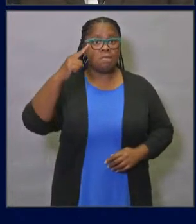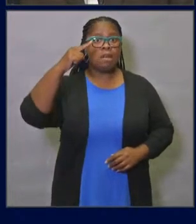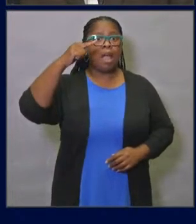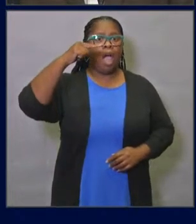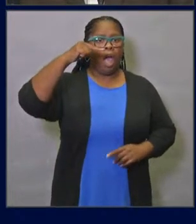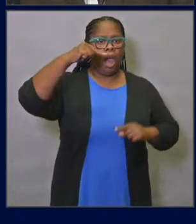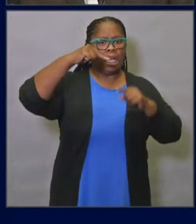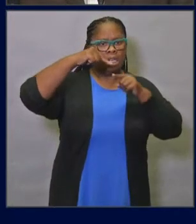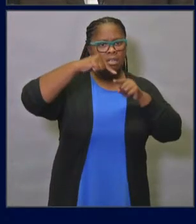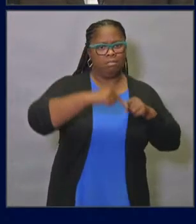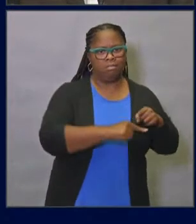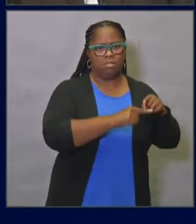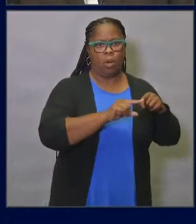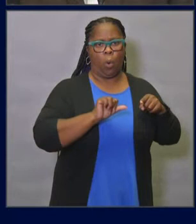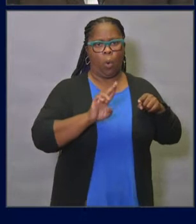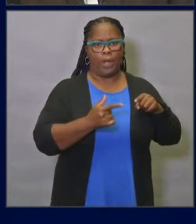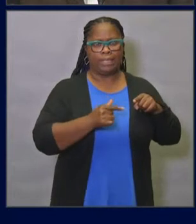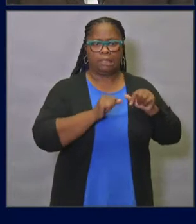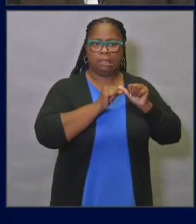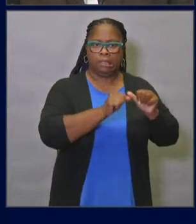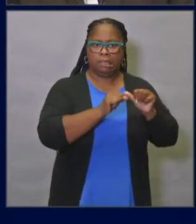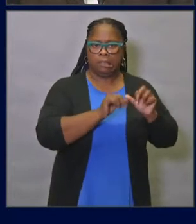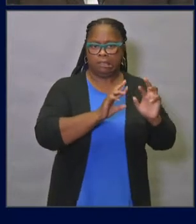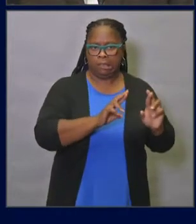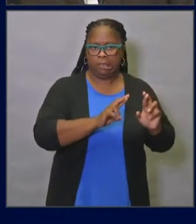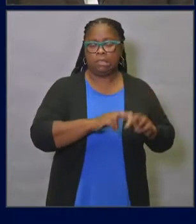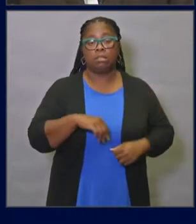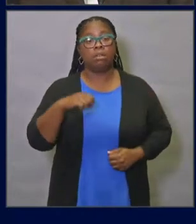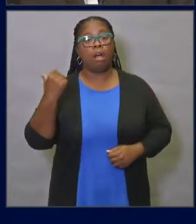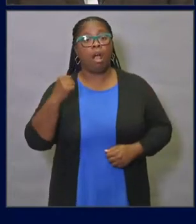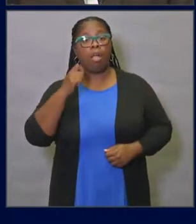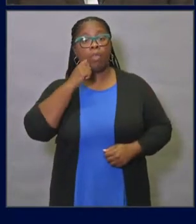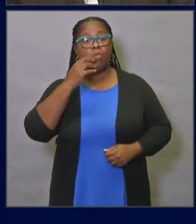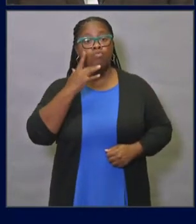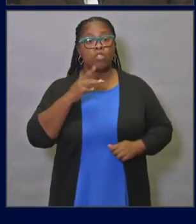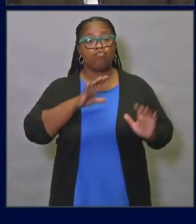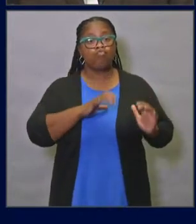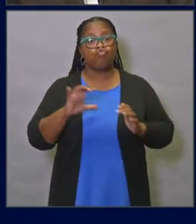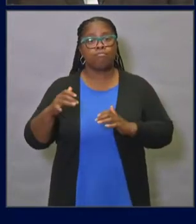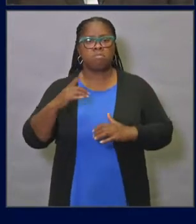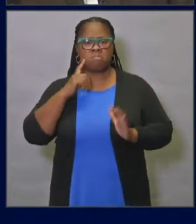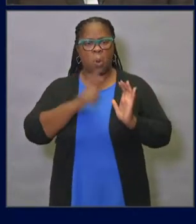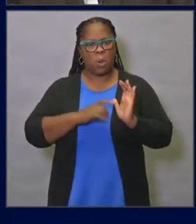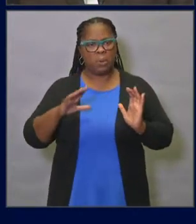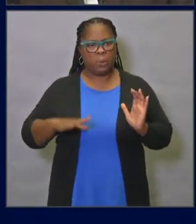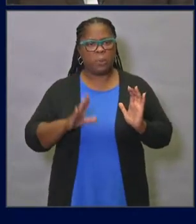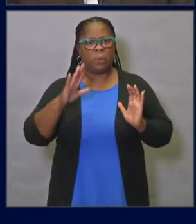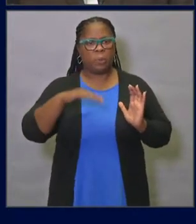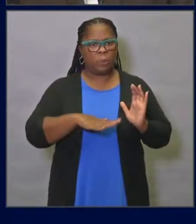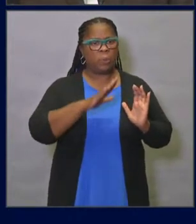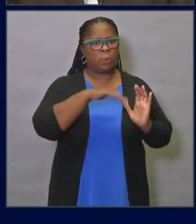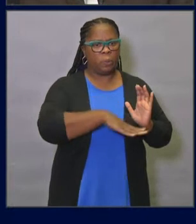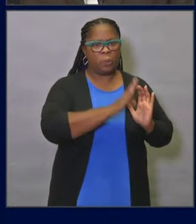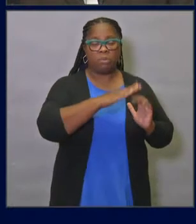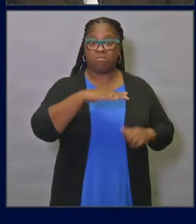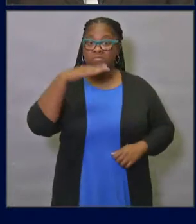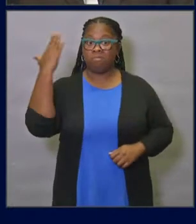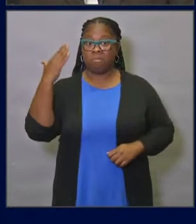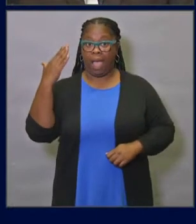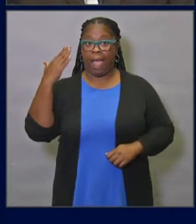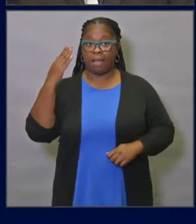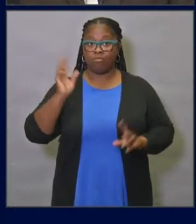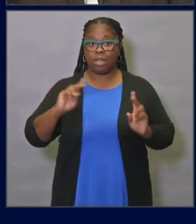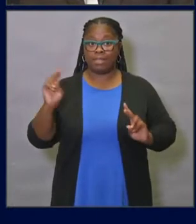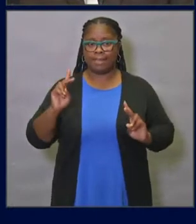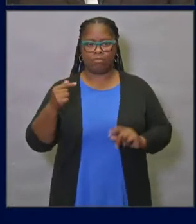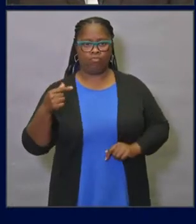continue. Other racial and ethnic groups have fluctuated over the same period. We see daily deaths among Black residents, shown here in the green